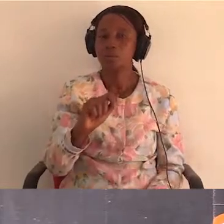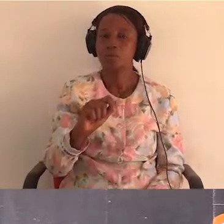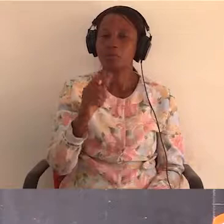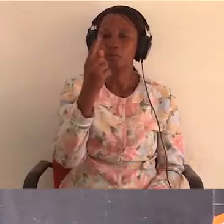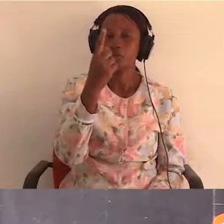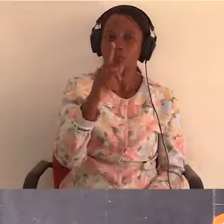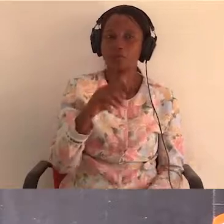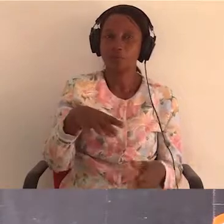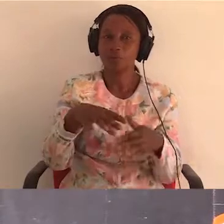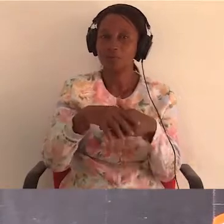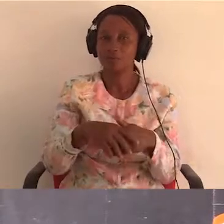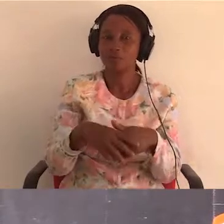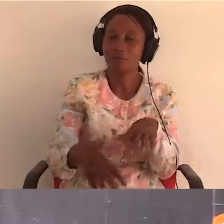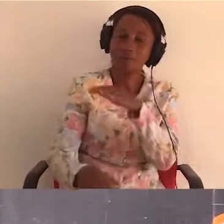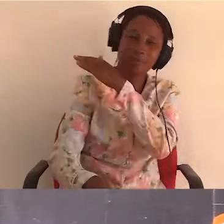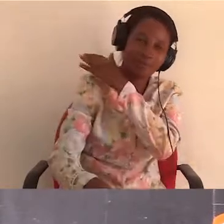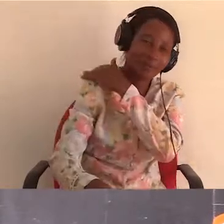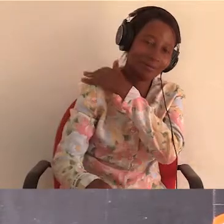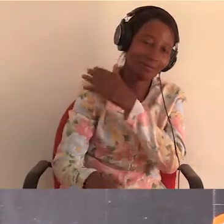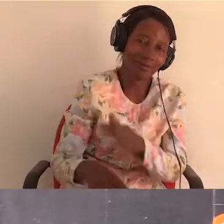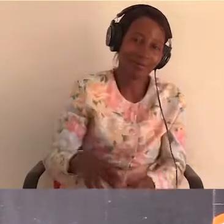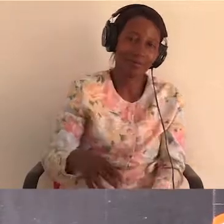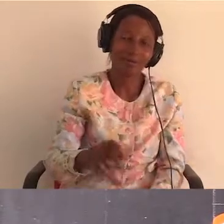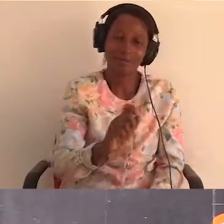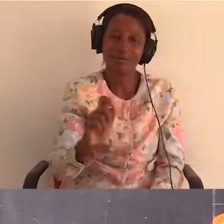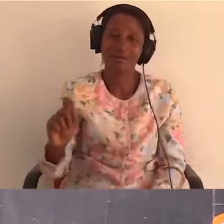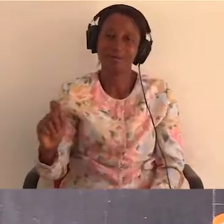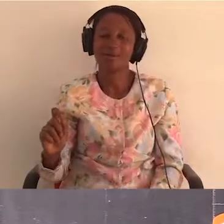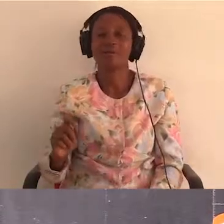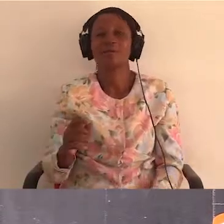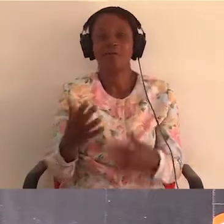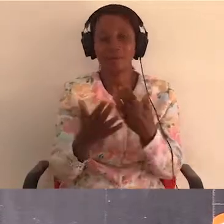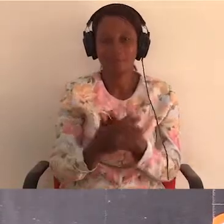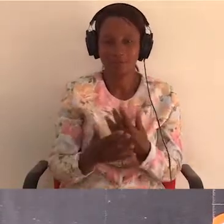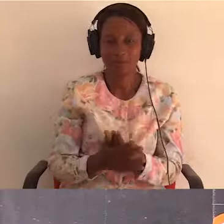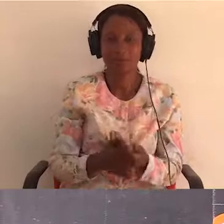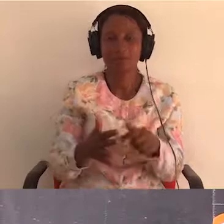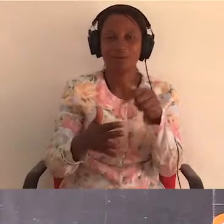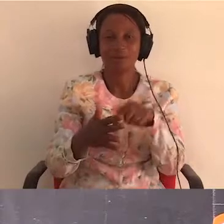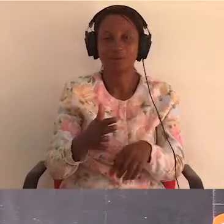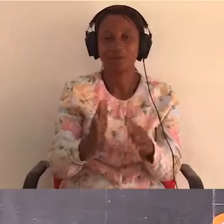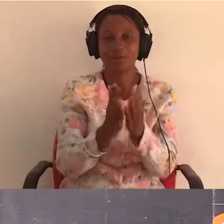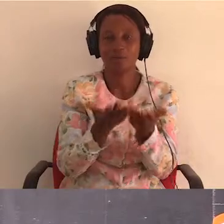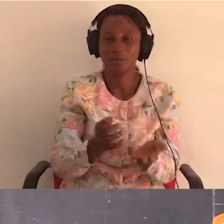on your friend's back first. From there, you write it in your books.